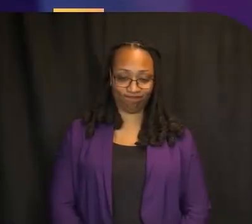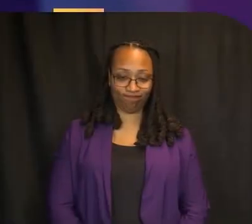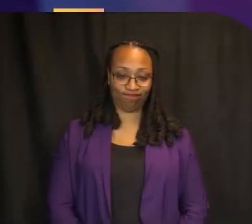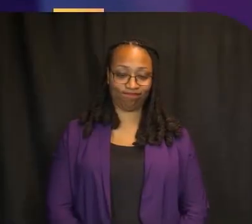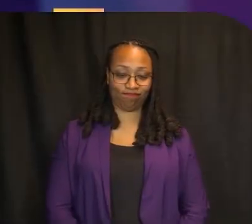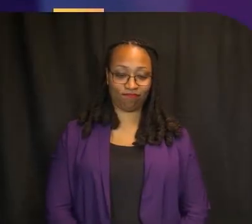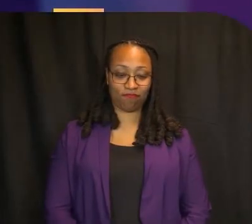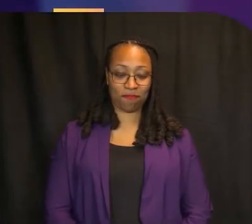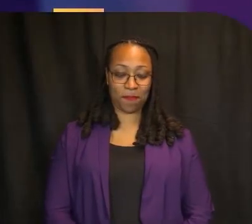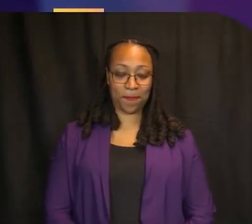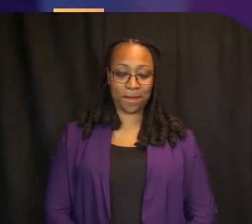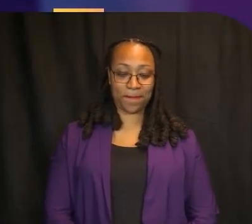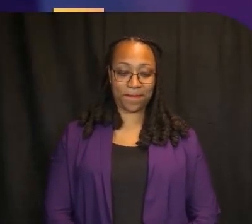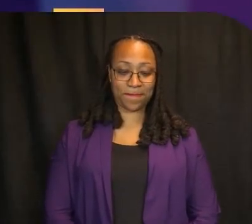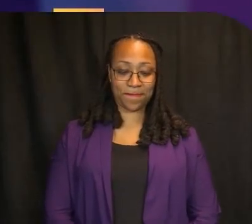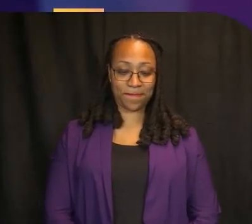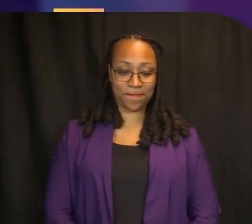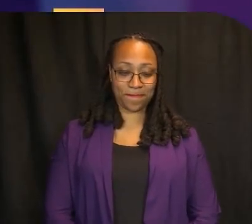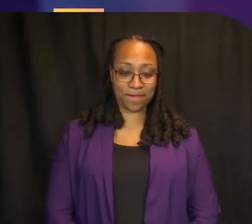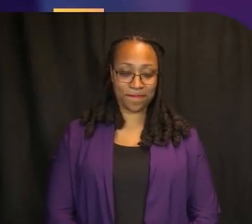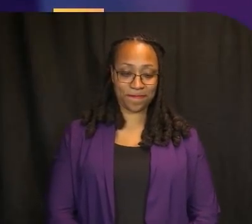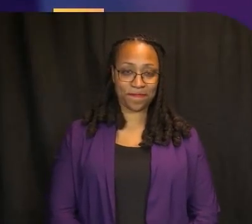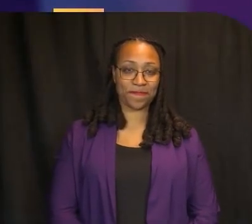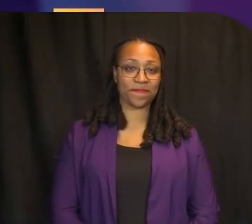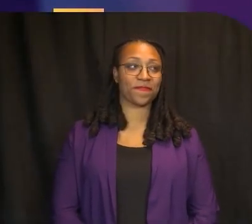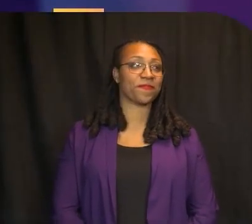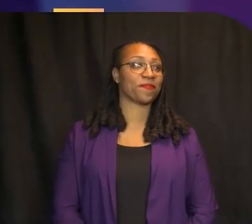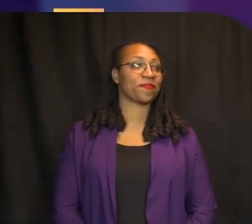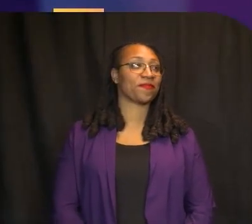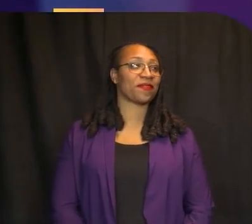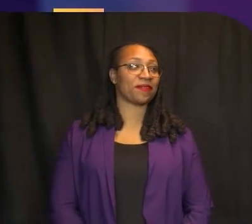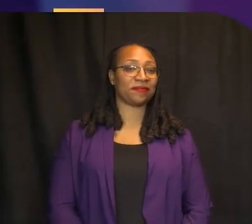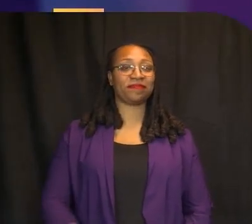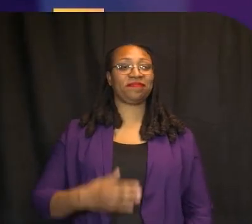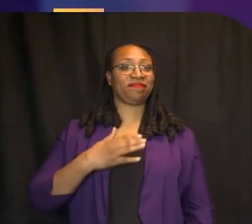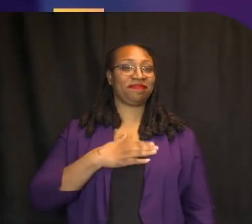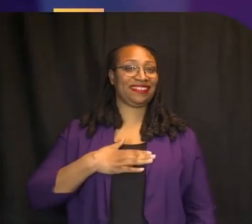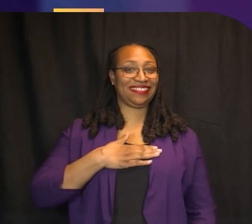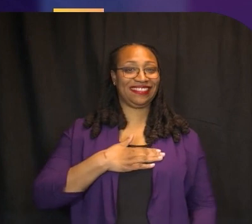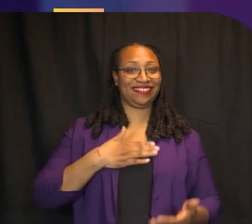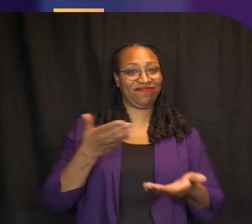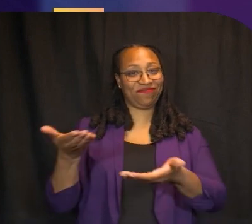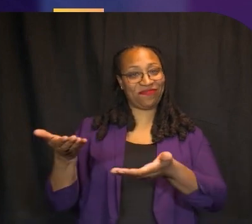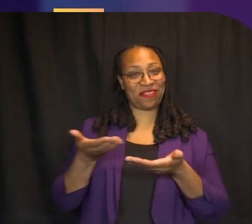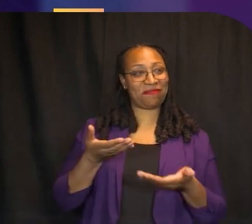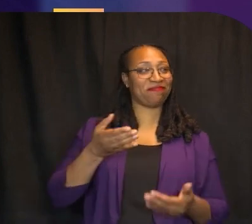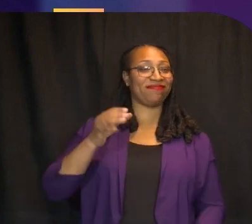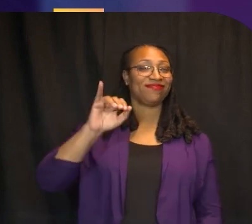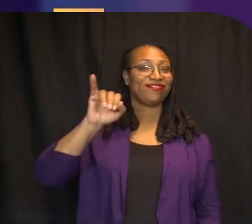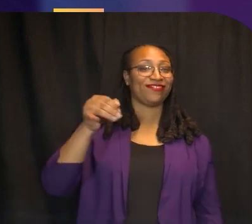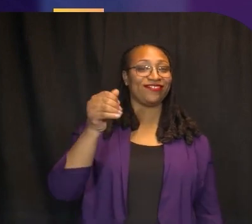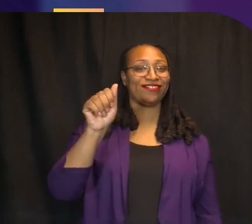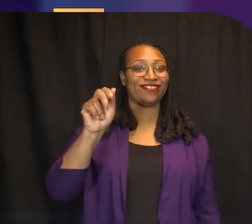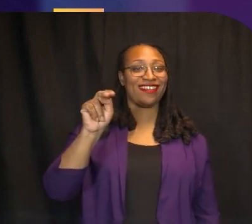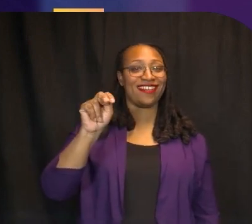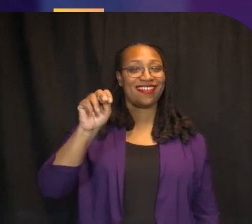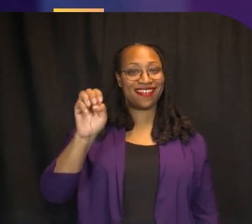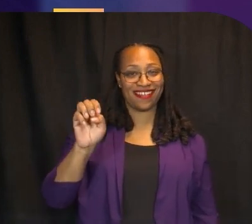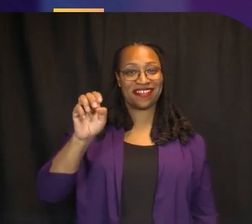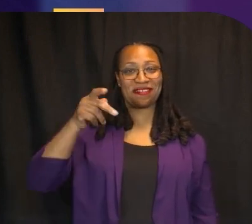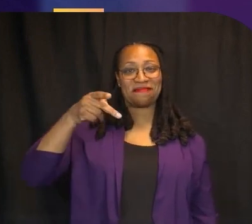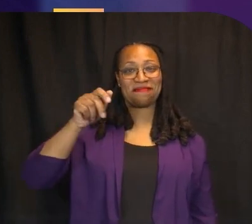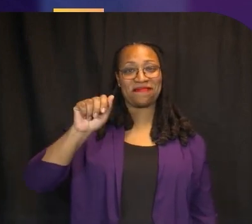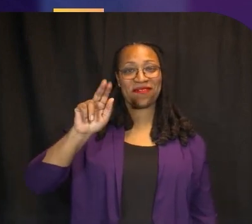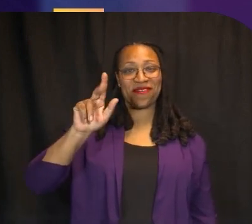Please welcome AAPD's 2022 MC, host of CBS Sunday Morning,